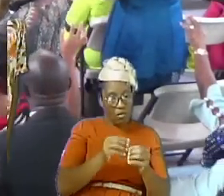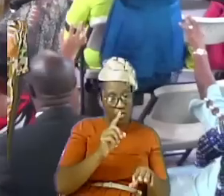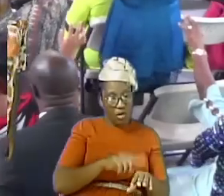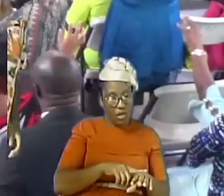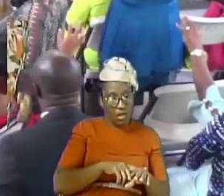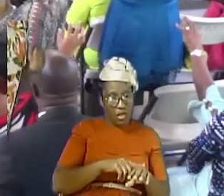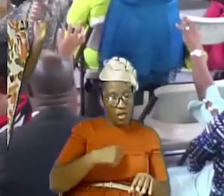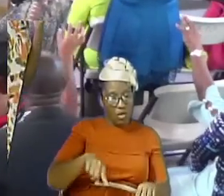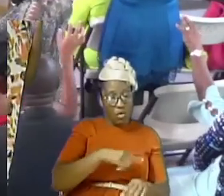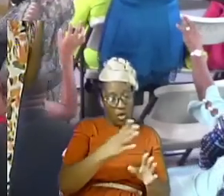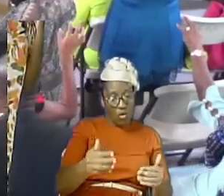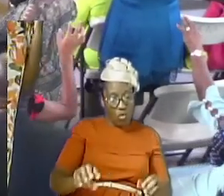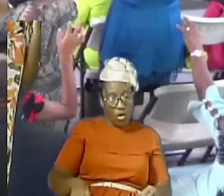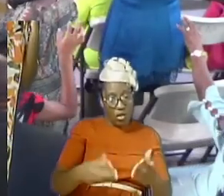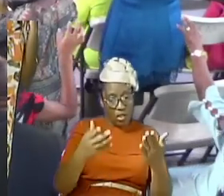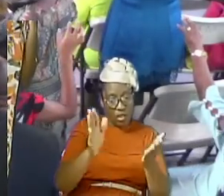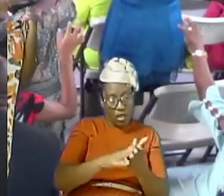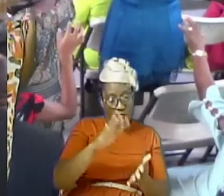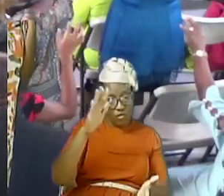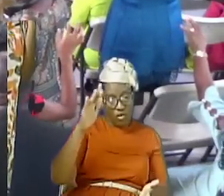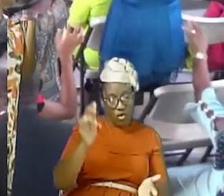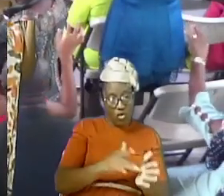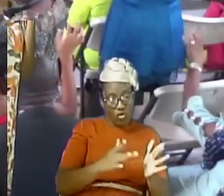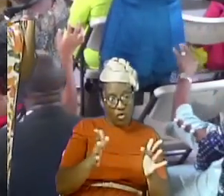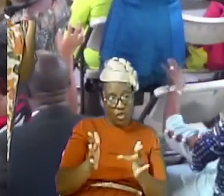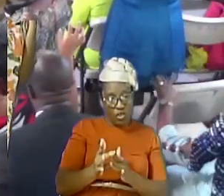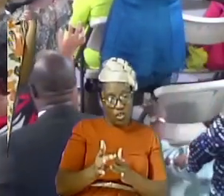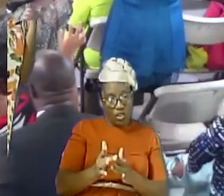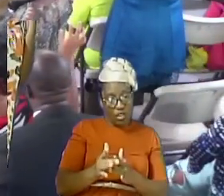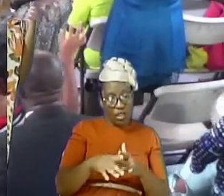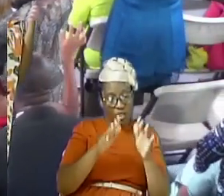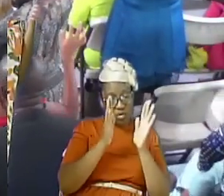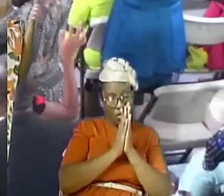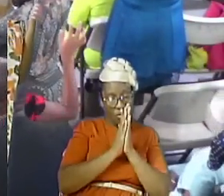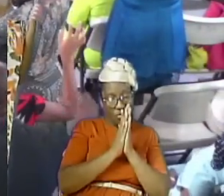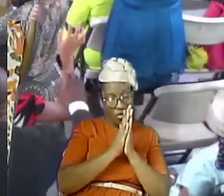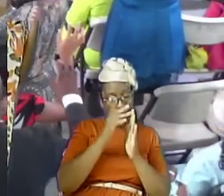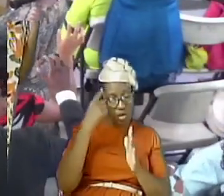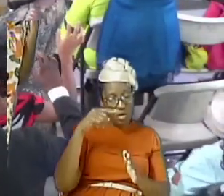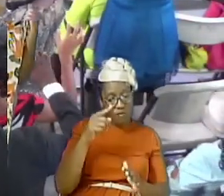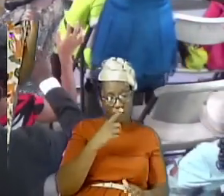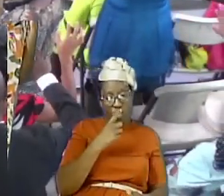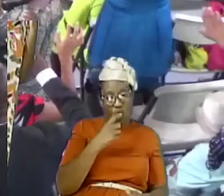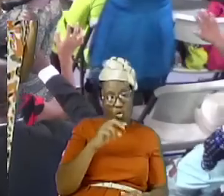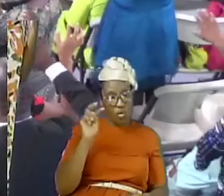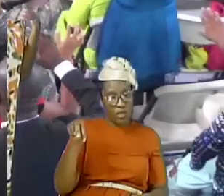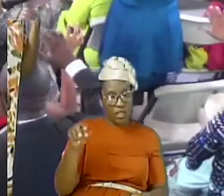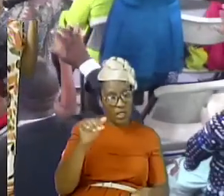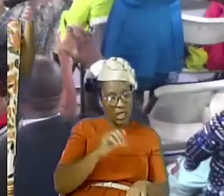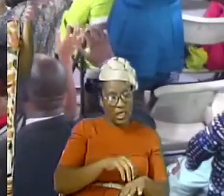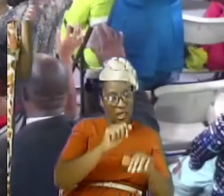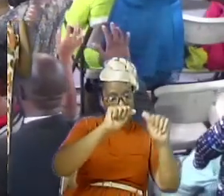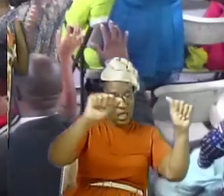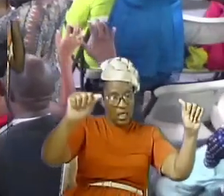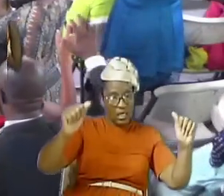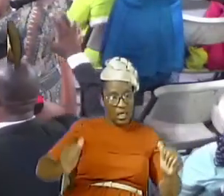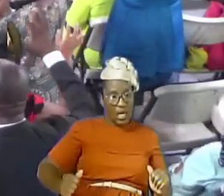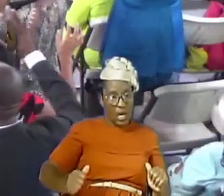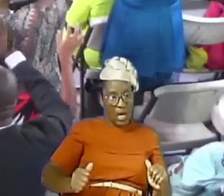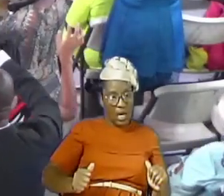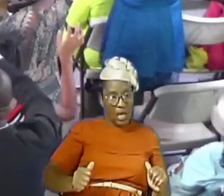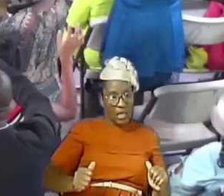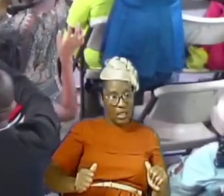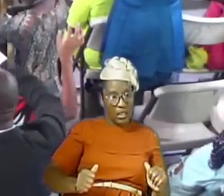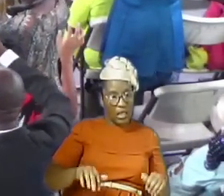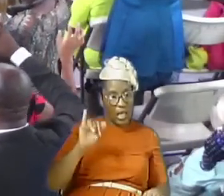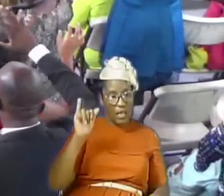you the glory. Oh, Jesus Christ, for the privilege of unto your name. In your presence, my God, we present your people recognize,